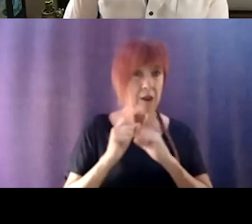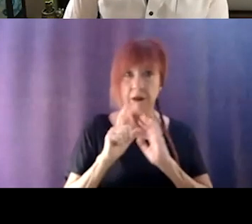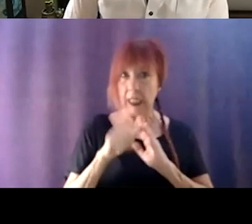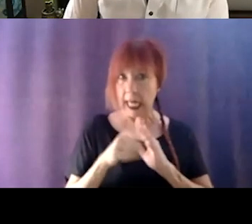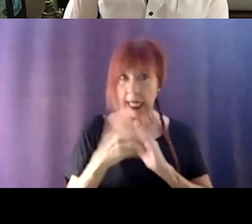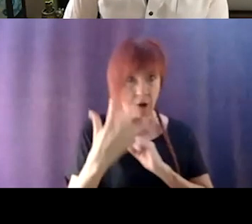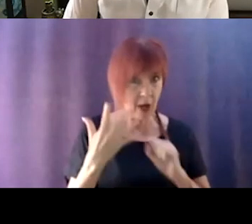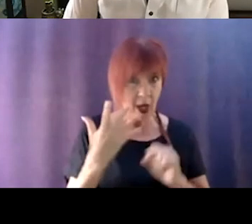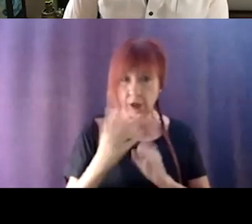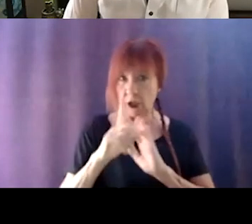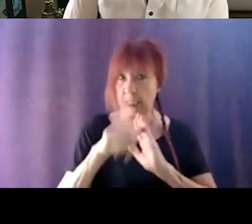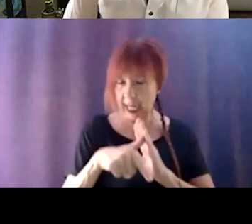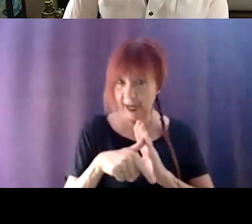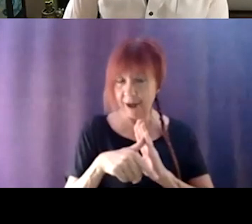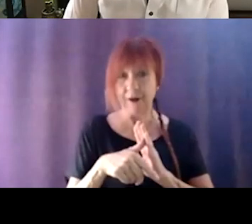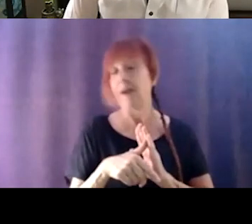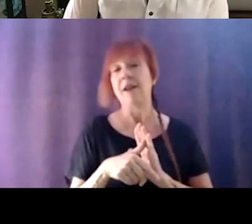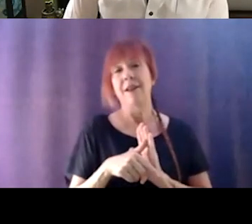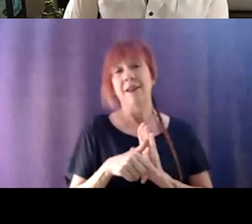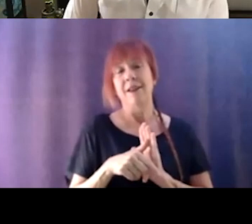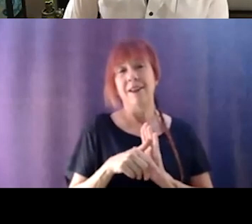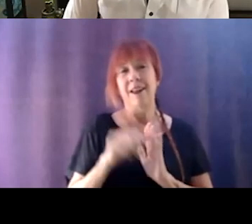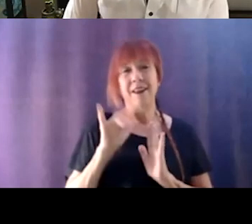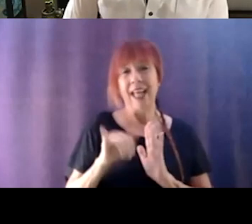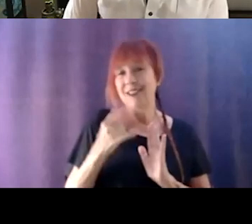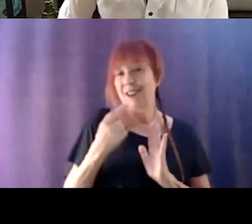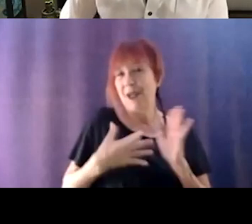after, it's what I am speaking about